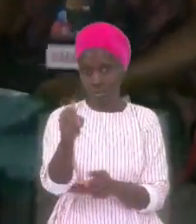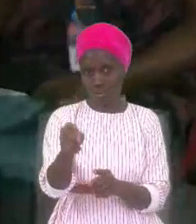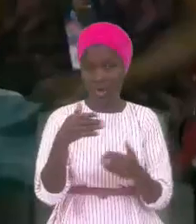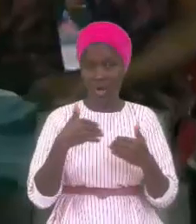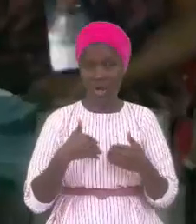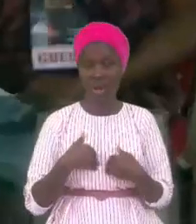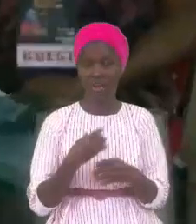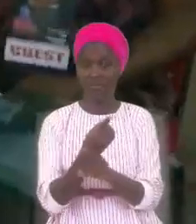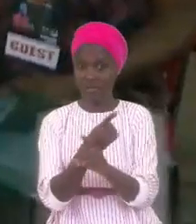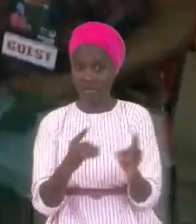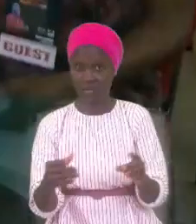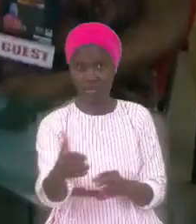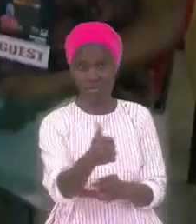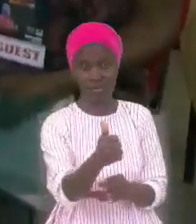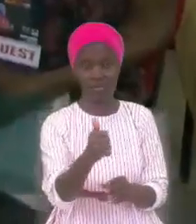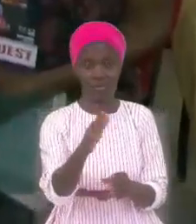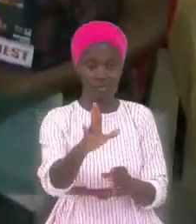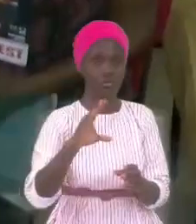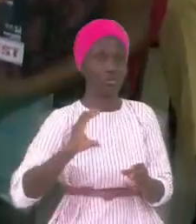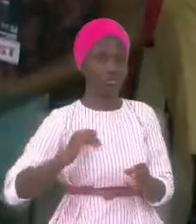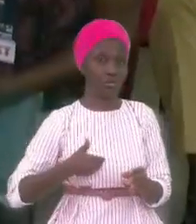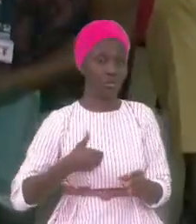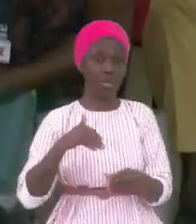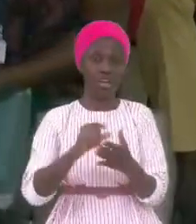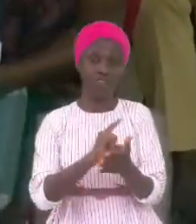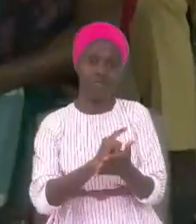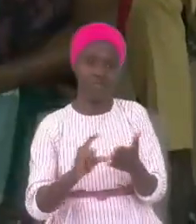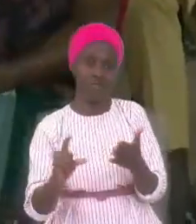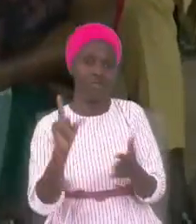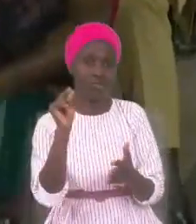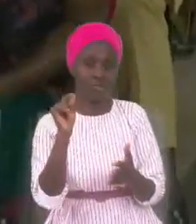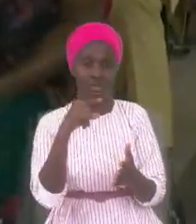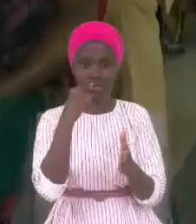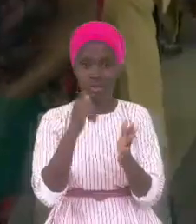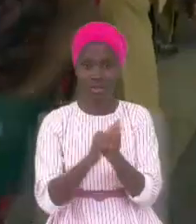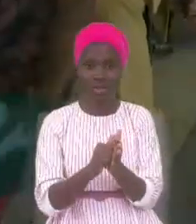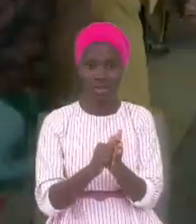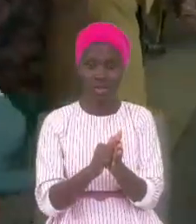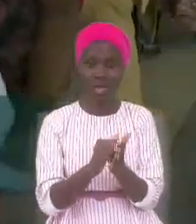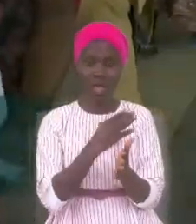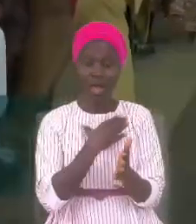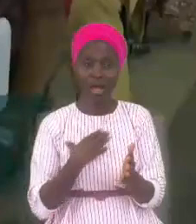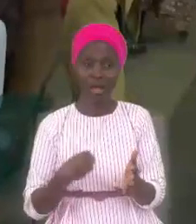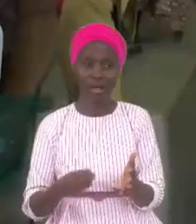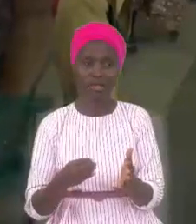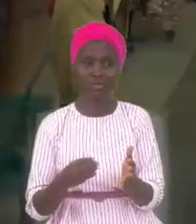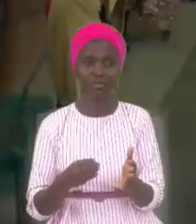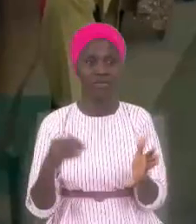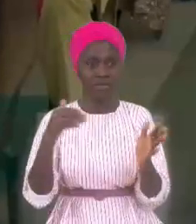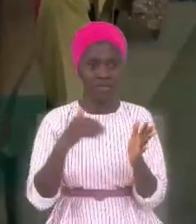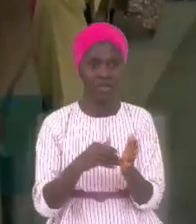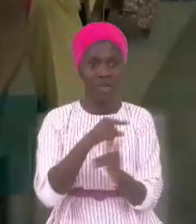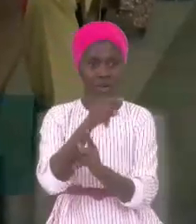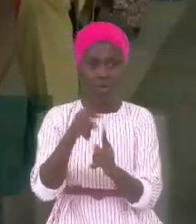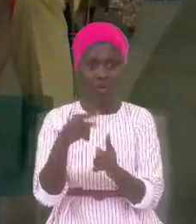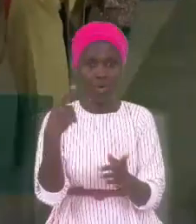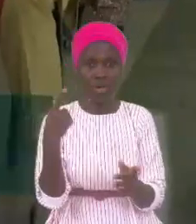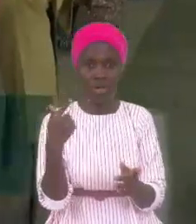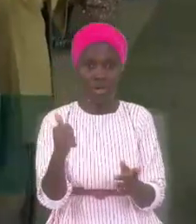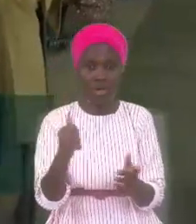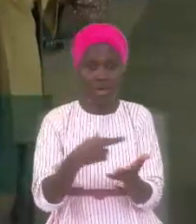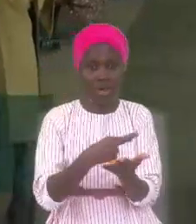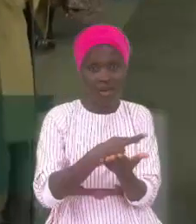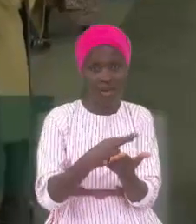delivered thy soul. Then in verse 20, he tells us again, when a righteous